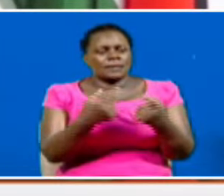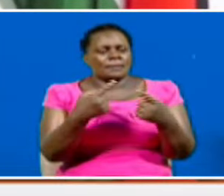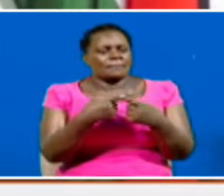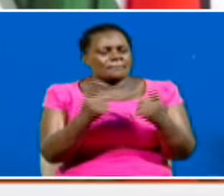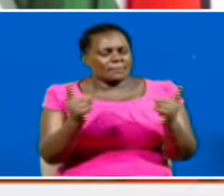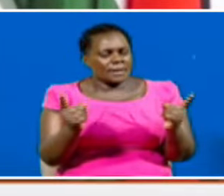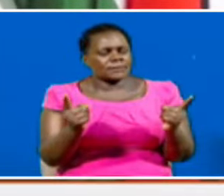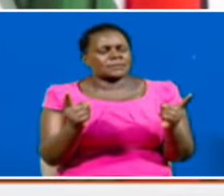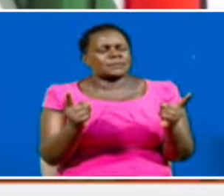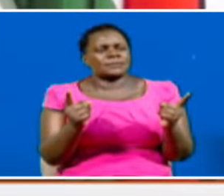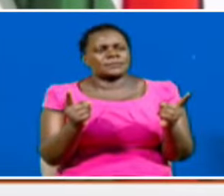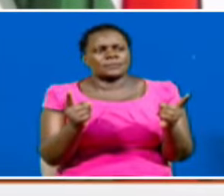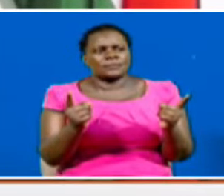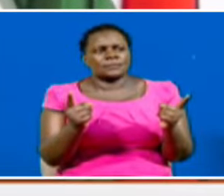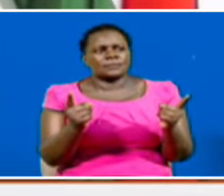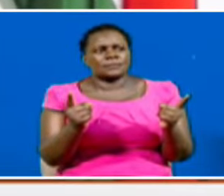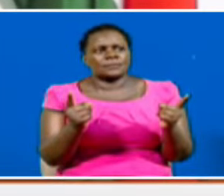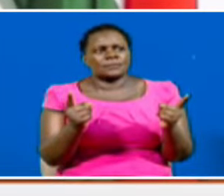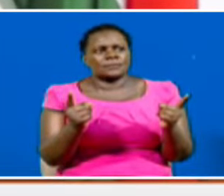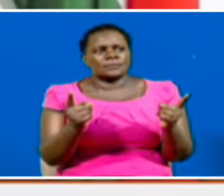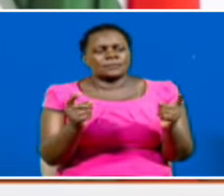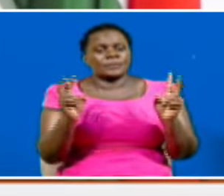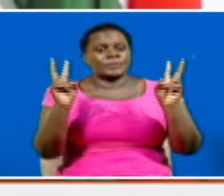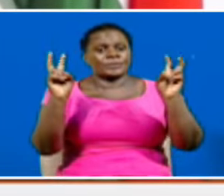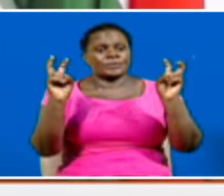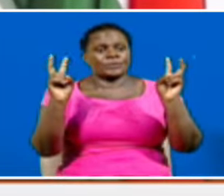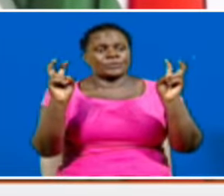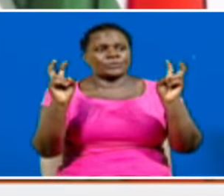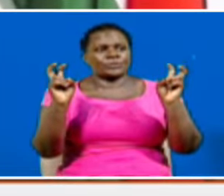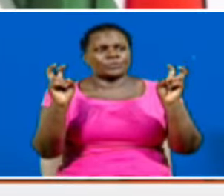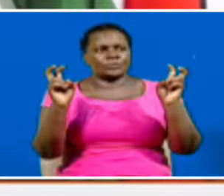lakini ni jamba ambalo,